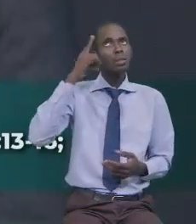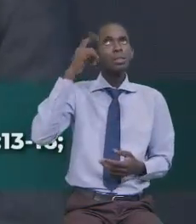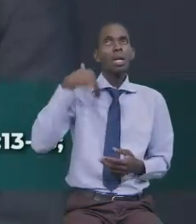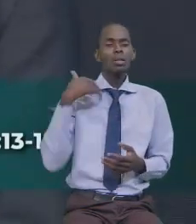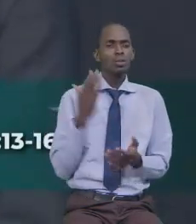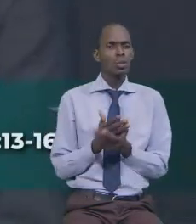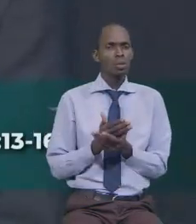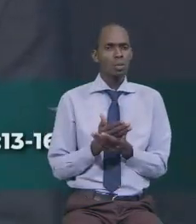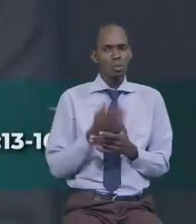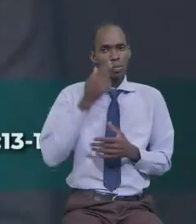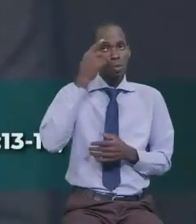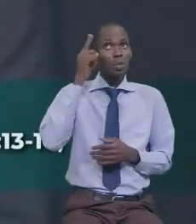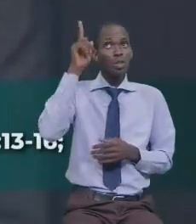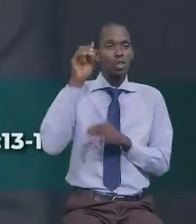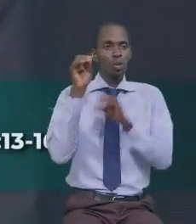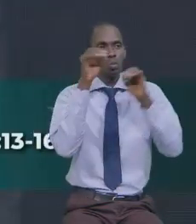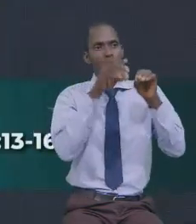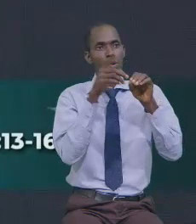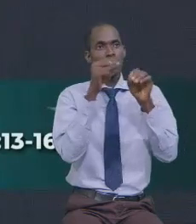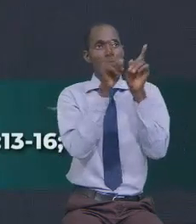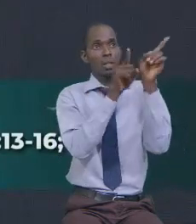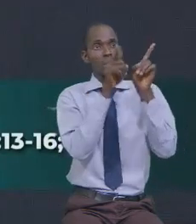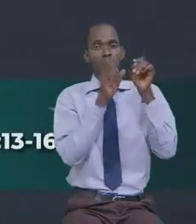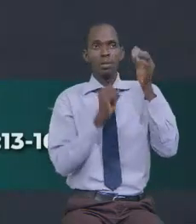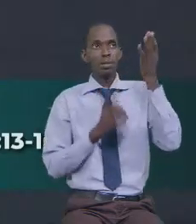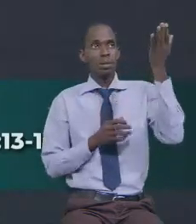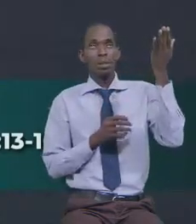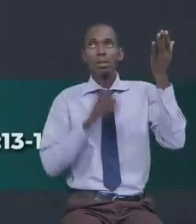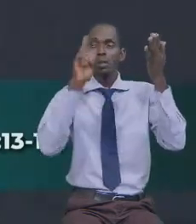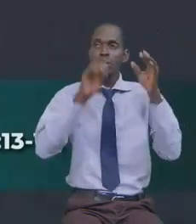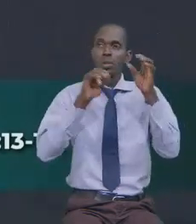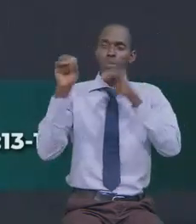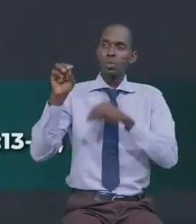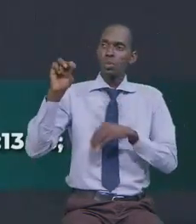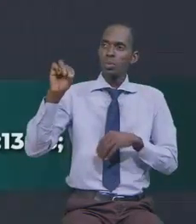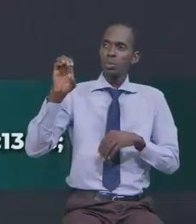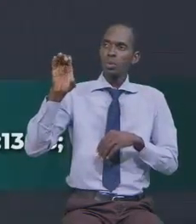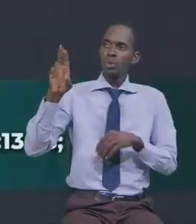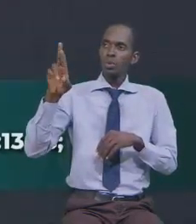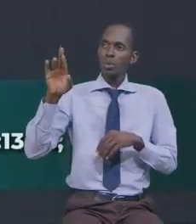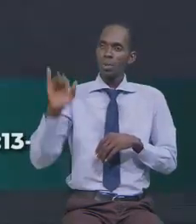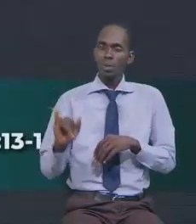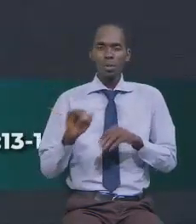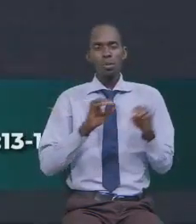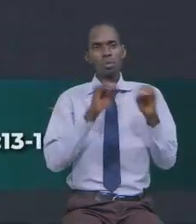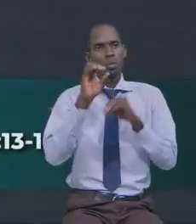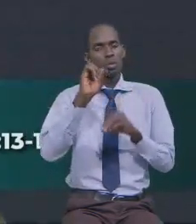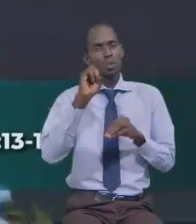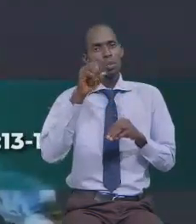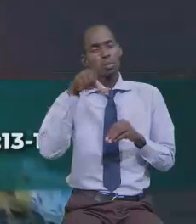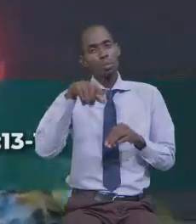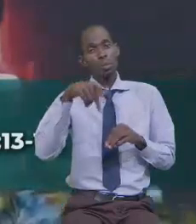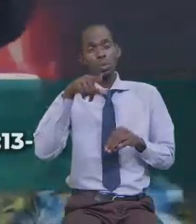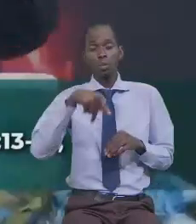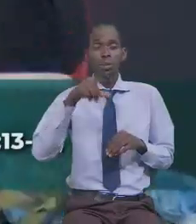he put the stars. He puts Mercury, he puts Pluto, he puts Orion, he puts